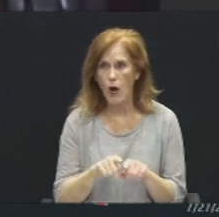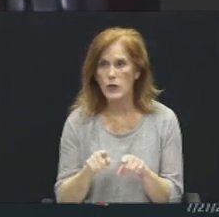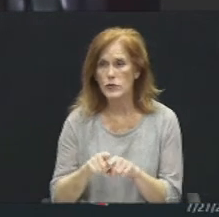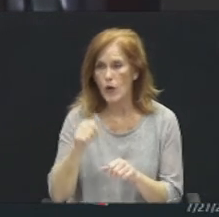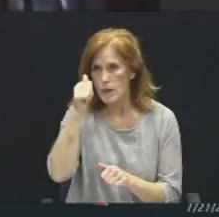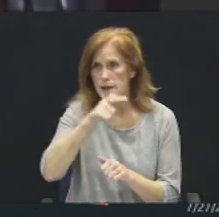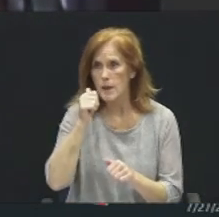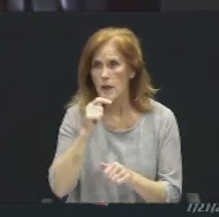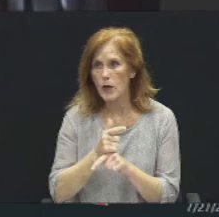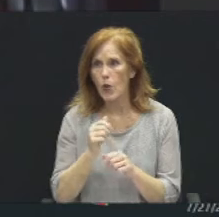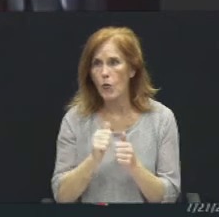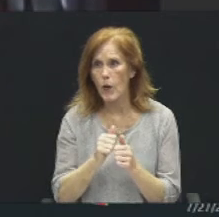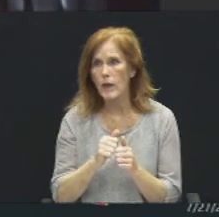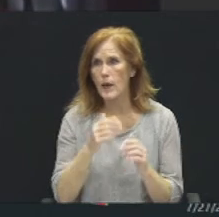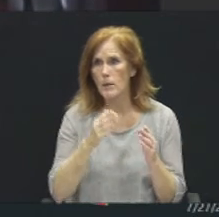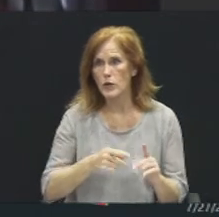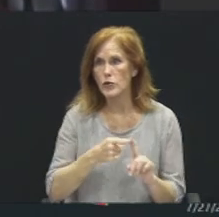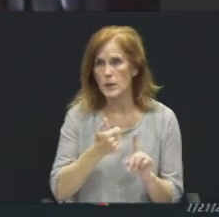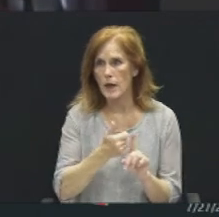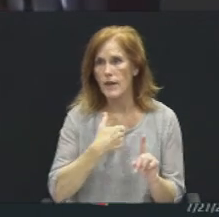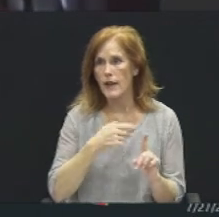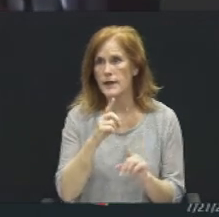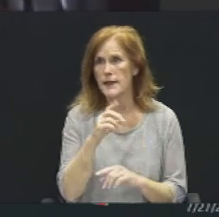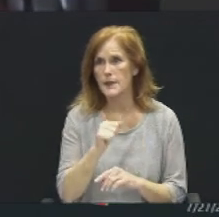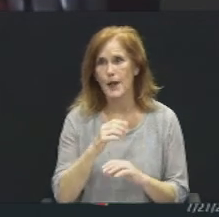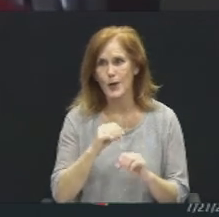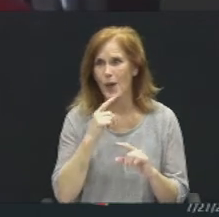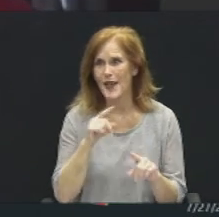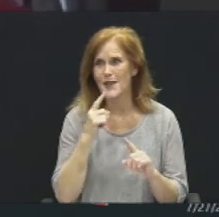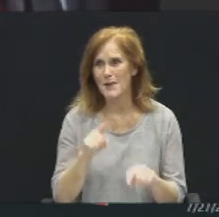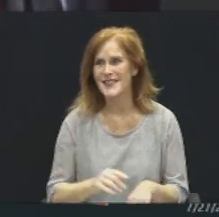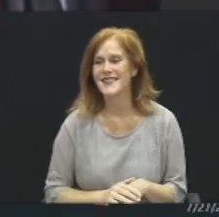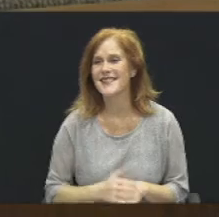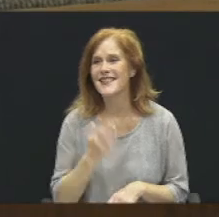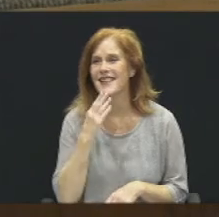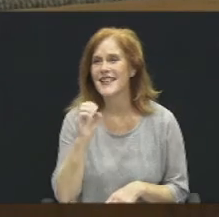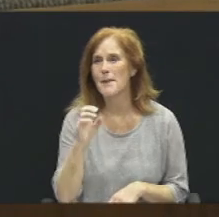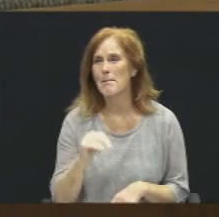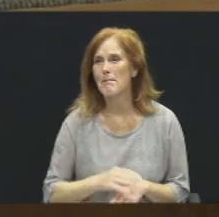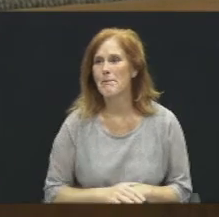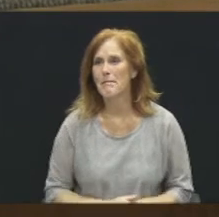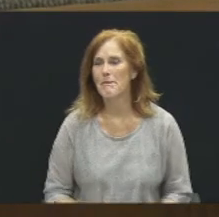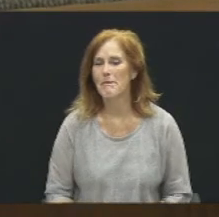of someone with a disability. So I don't have any announcements. Thanks, Em.